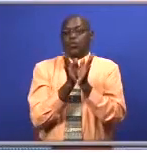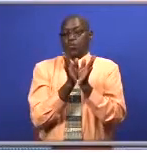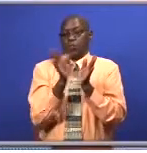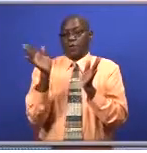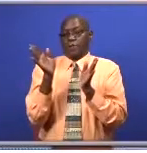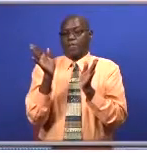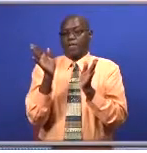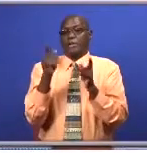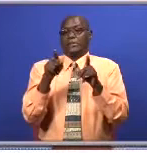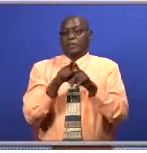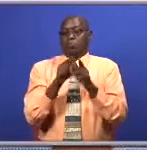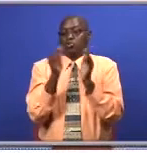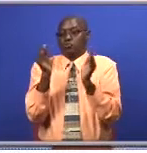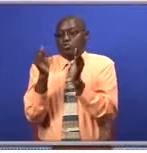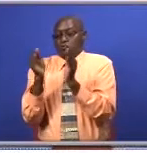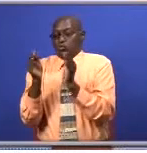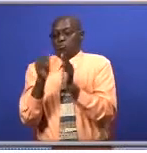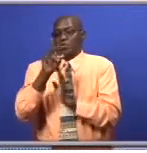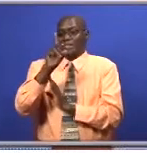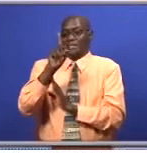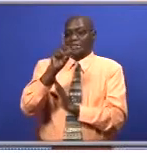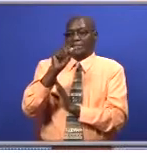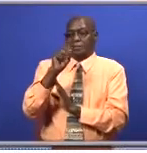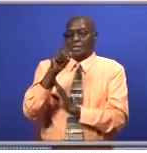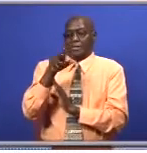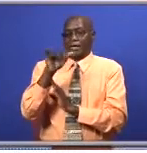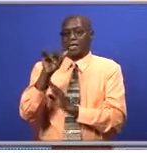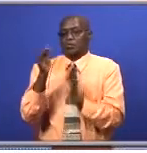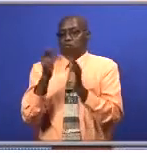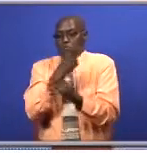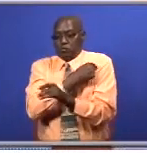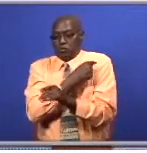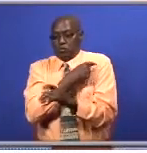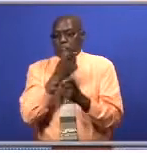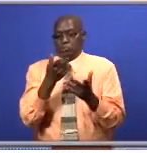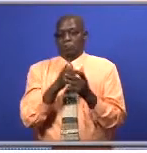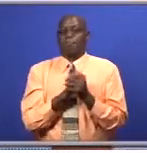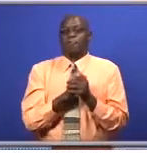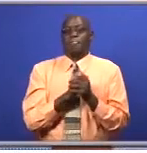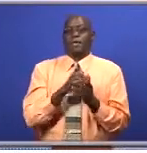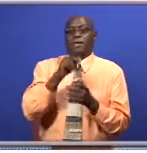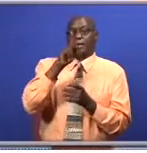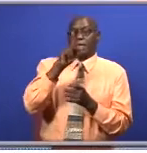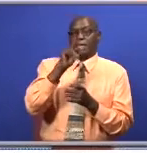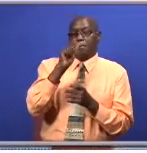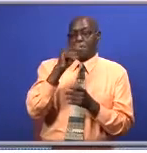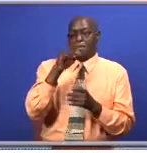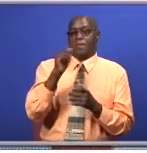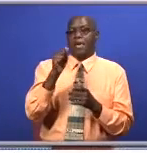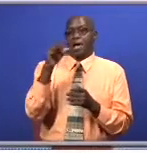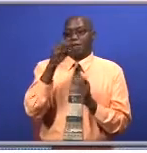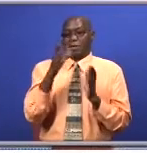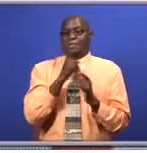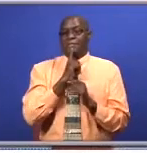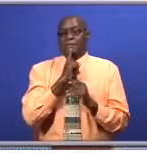the county to help improve maternal health services. Governor Francis Kimemia says an increase in the number of the maternity